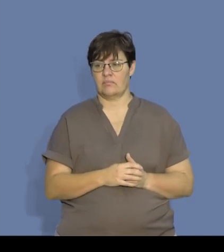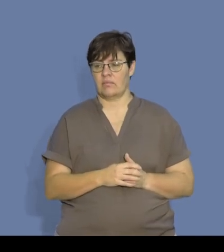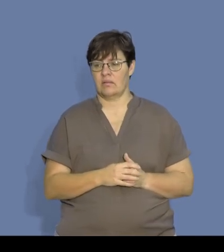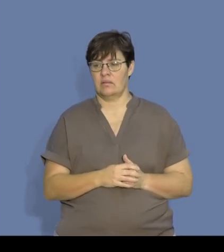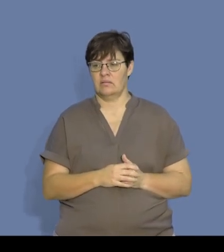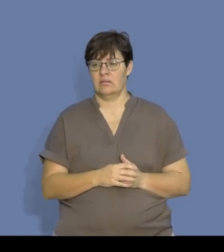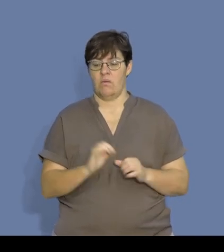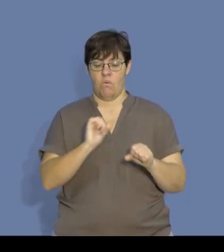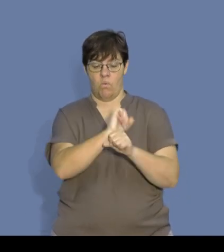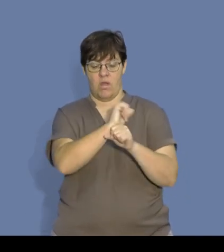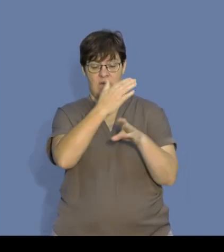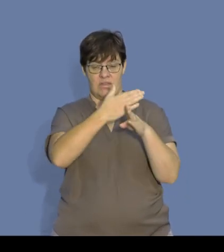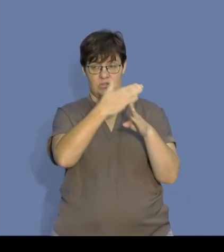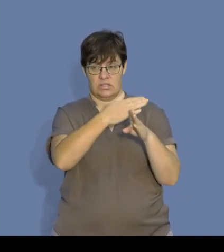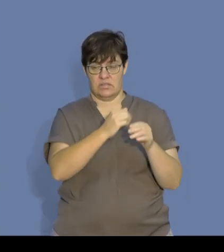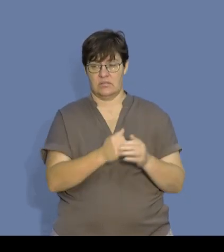function,